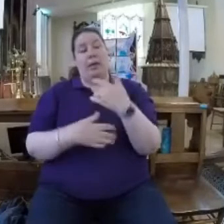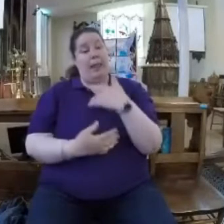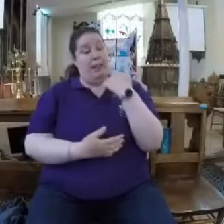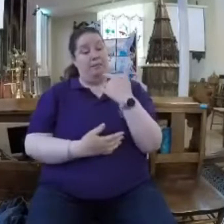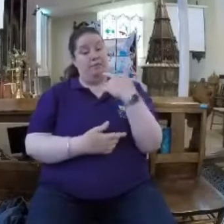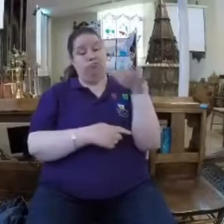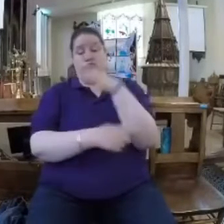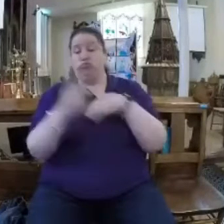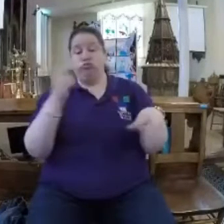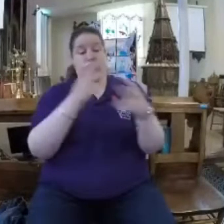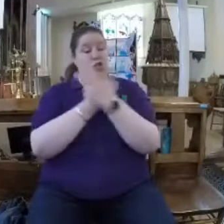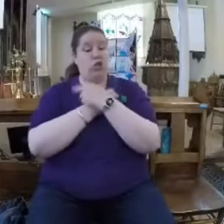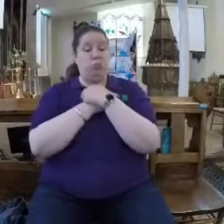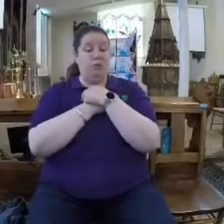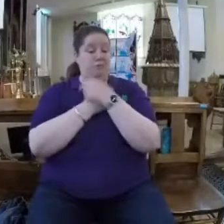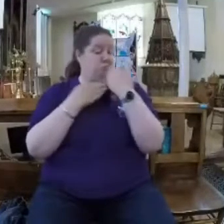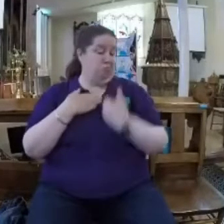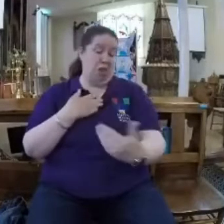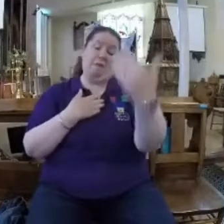Egypt for the rest of their days.